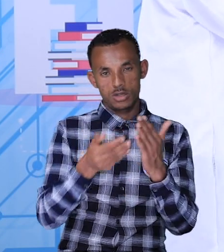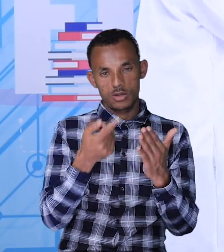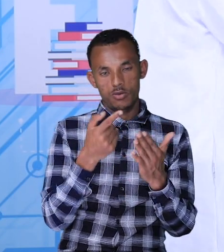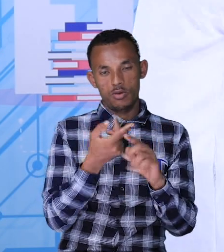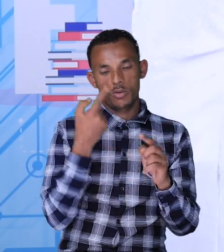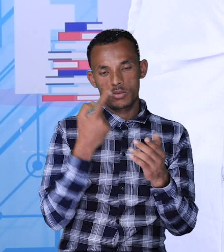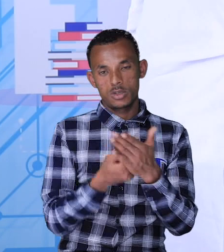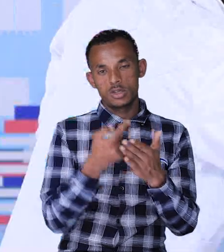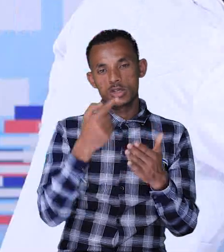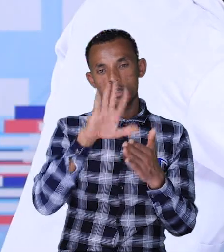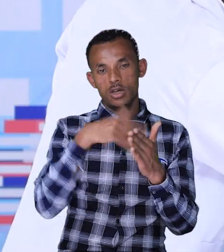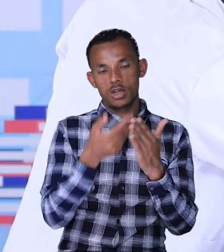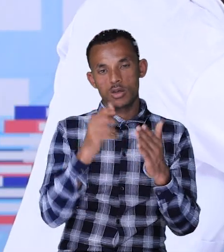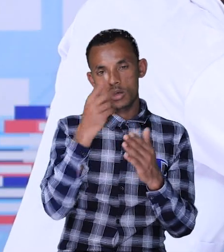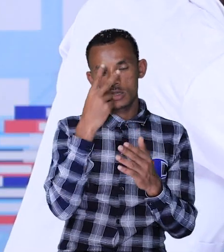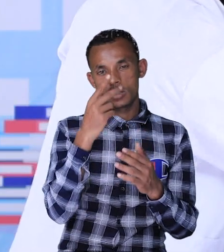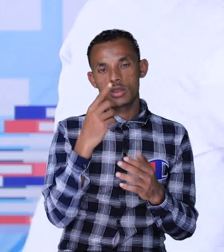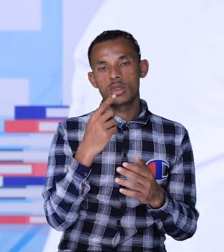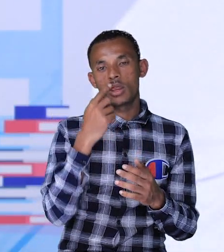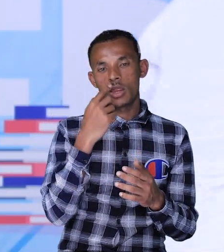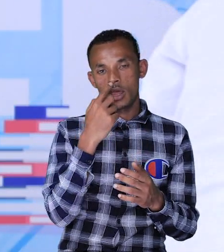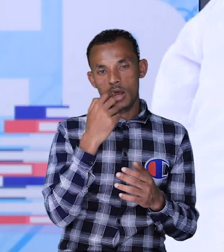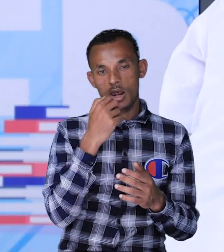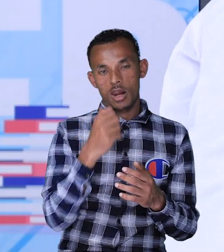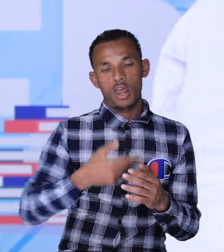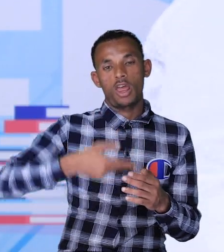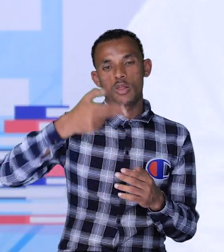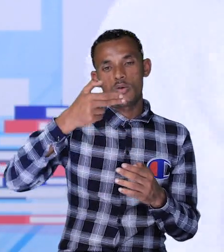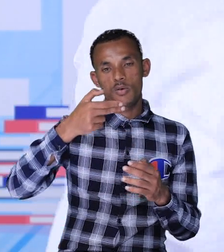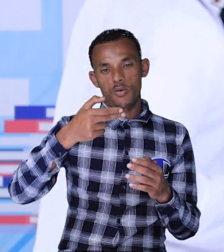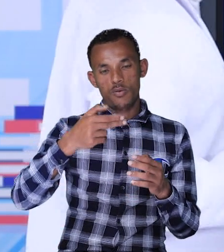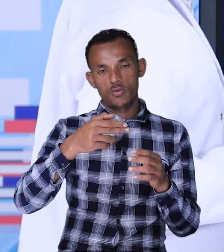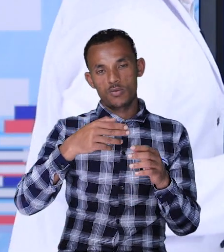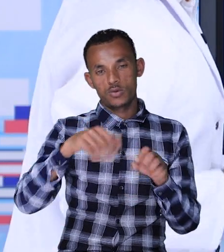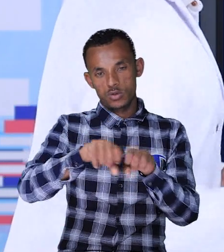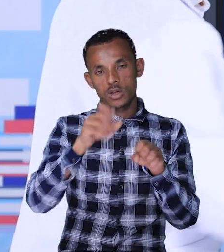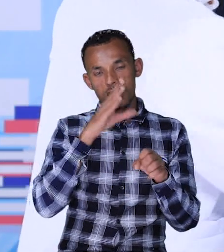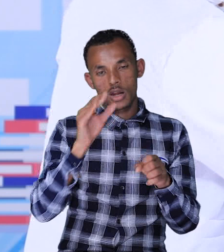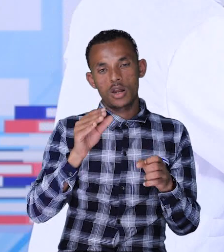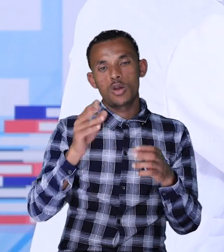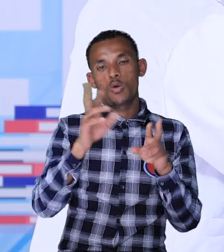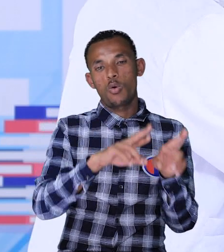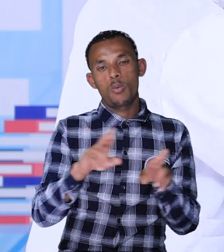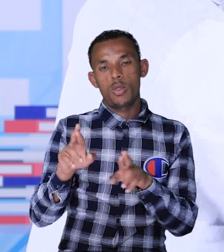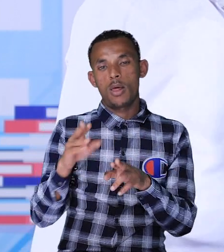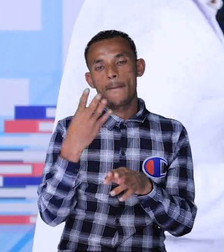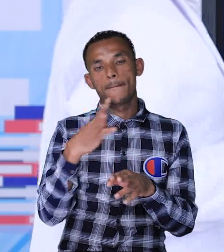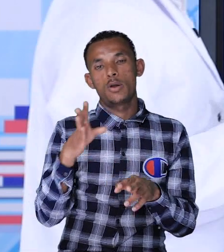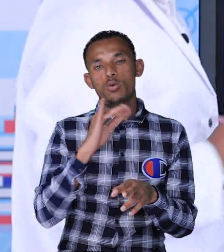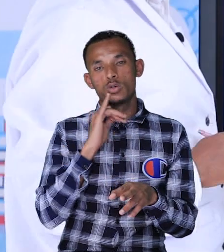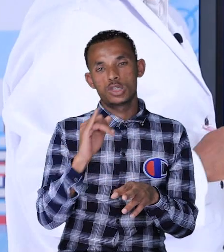you can see the red part, the height of the red part is it is the normal, and the height of the blue part is it